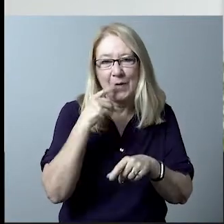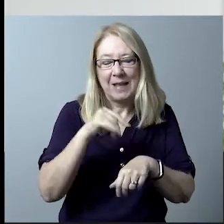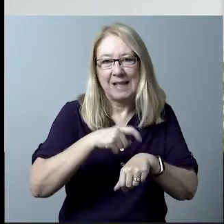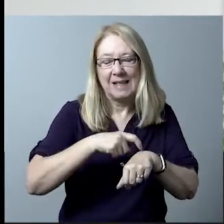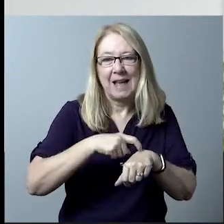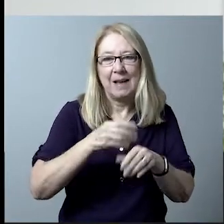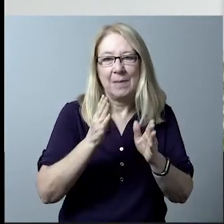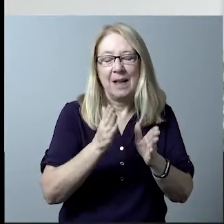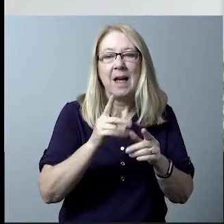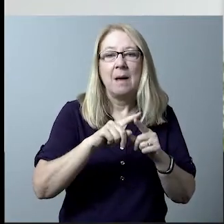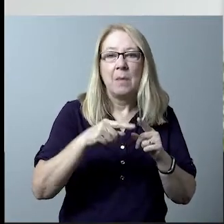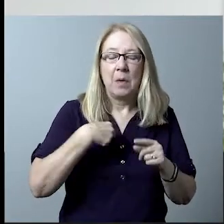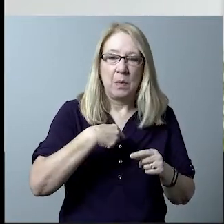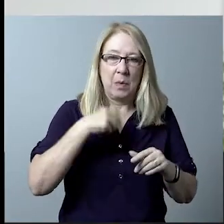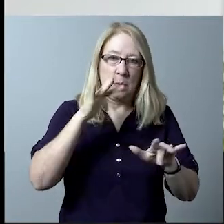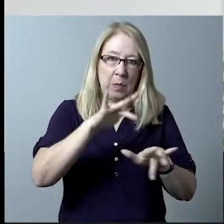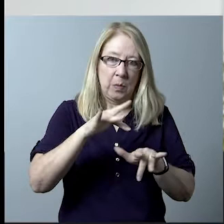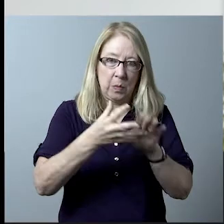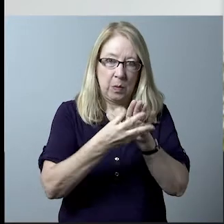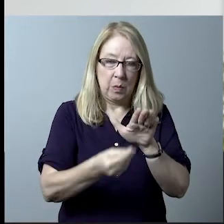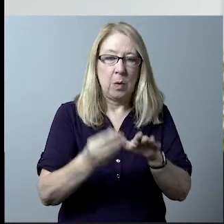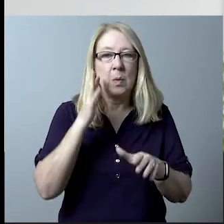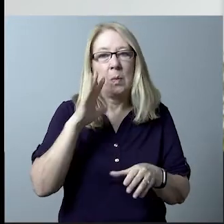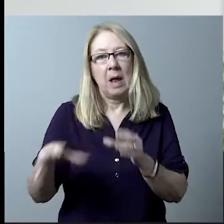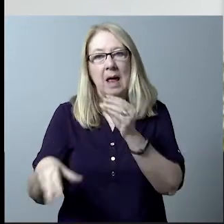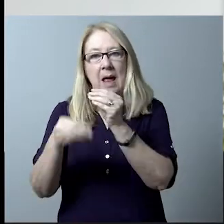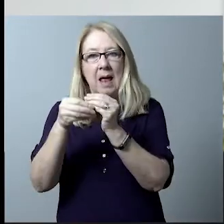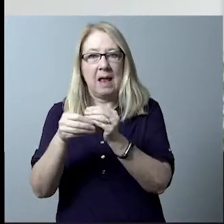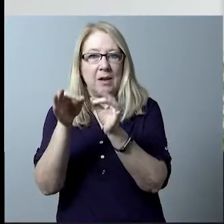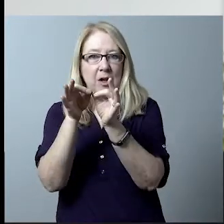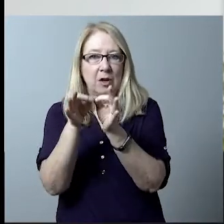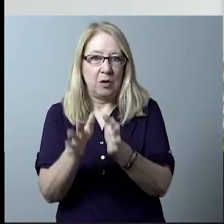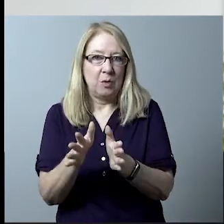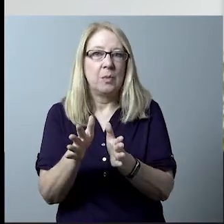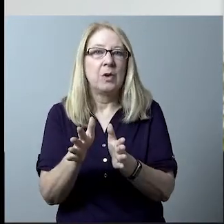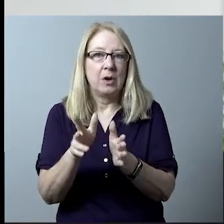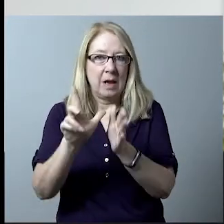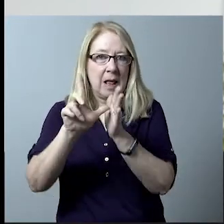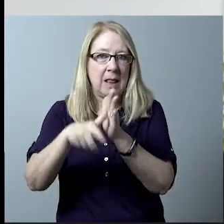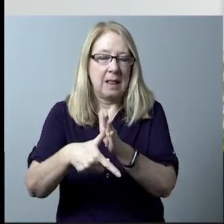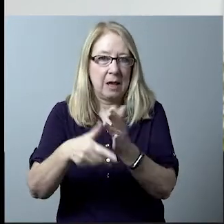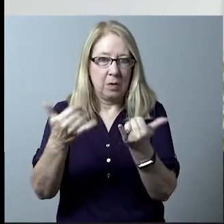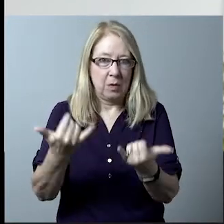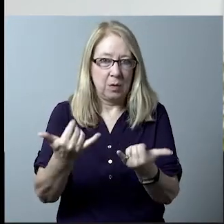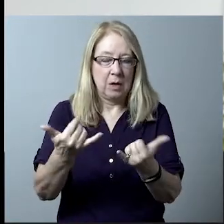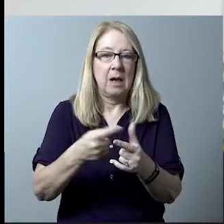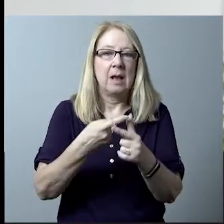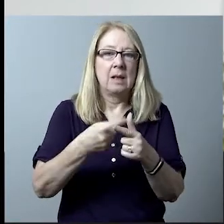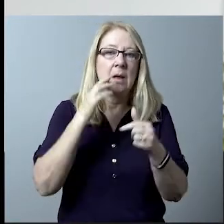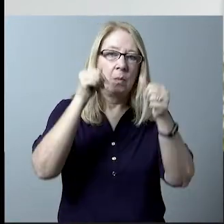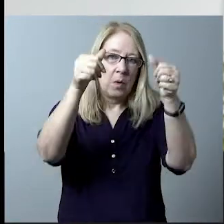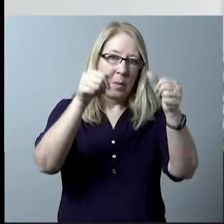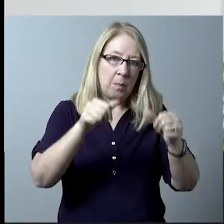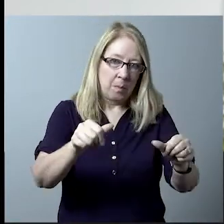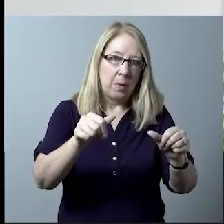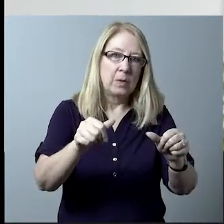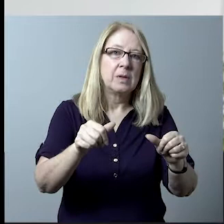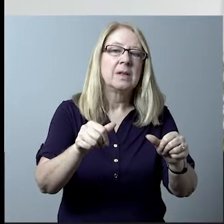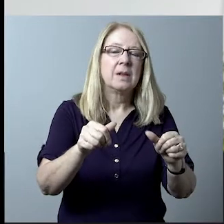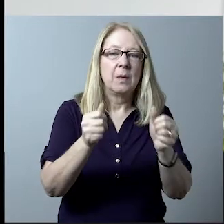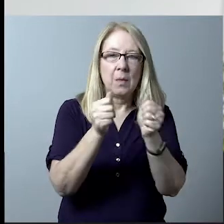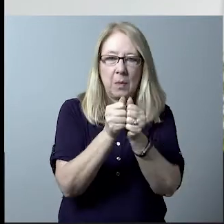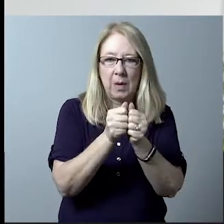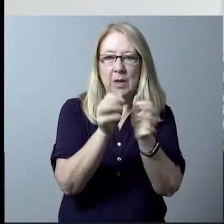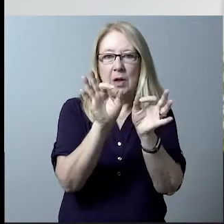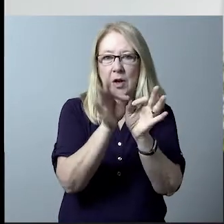but do know that we're recording this session. We're going to record her interpretation later this afternoon, and then the video will be posted later